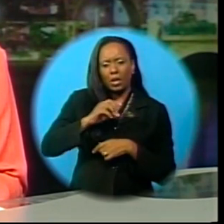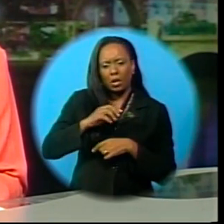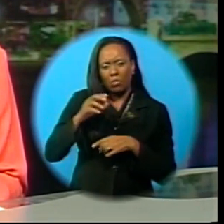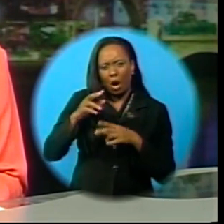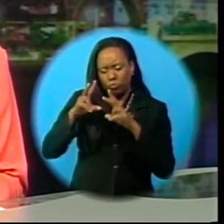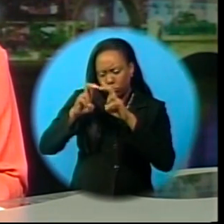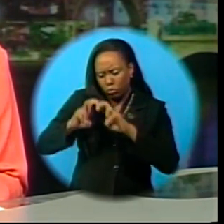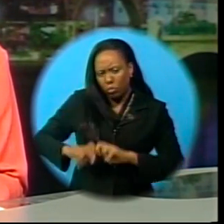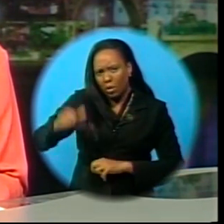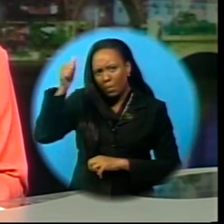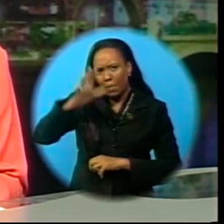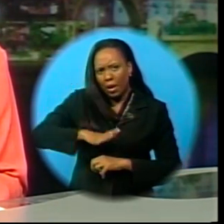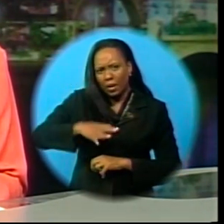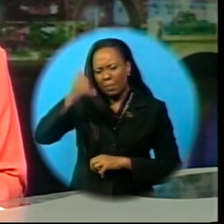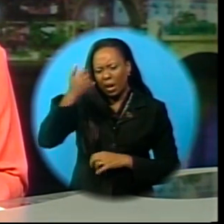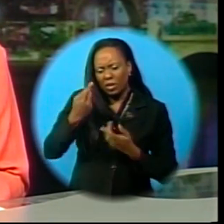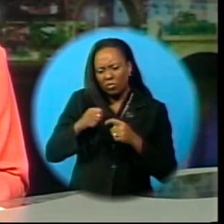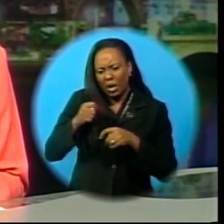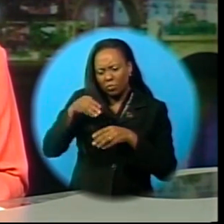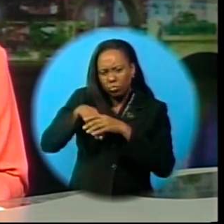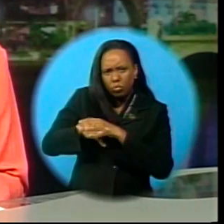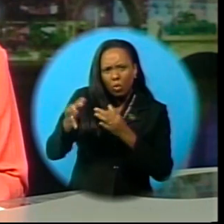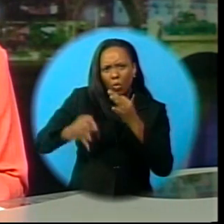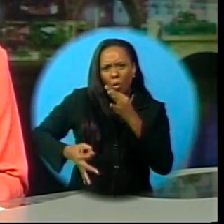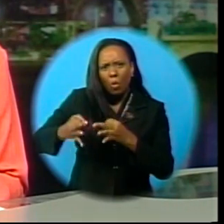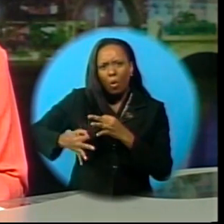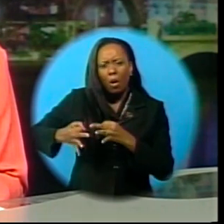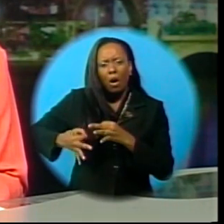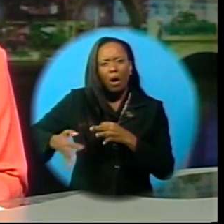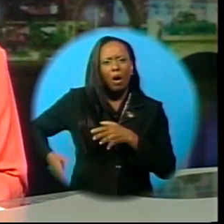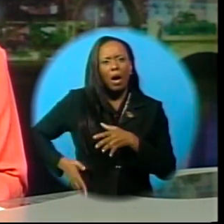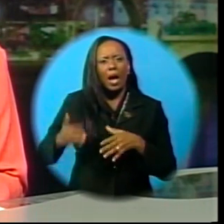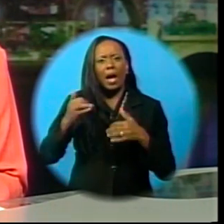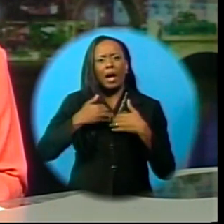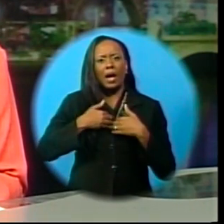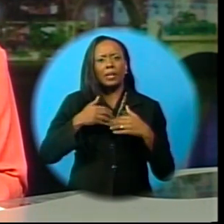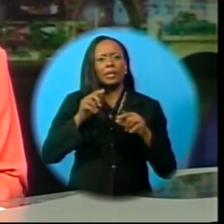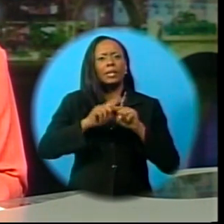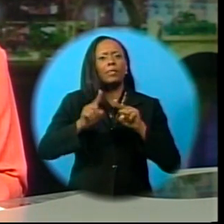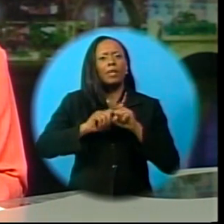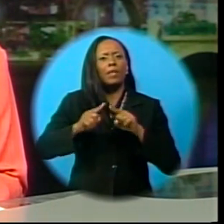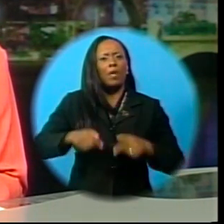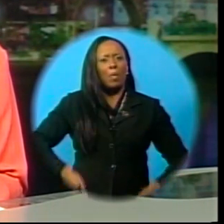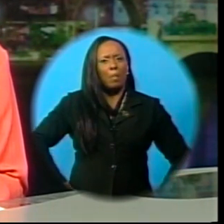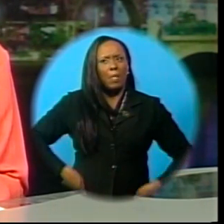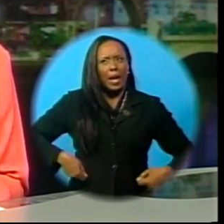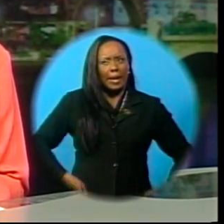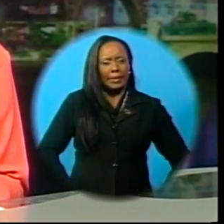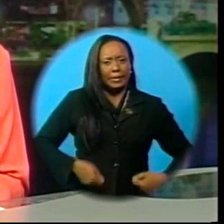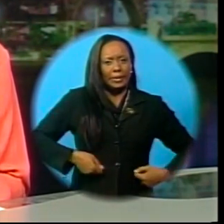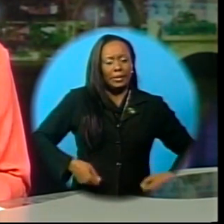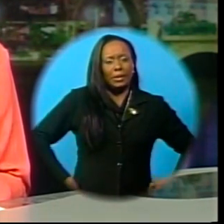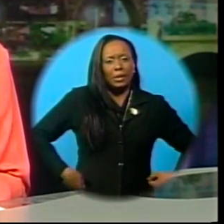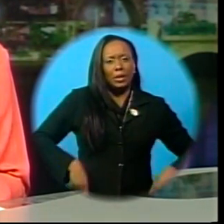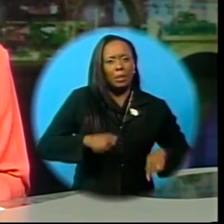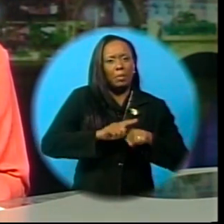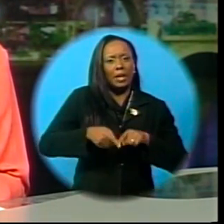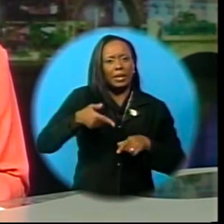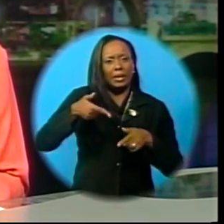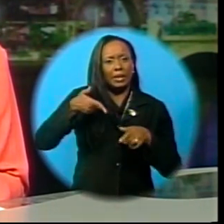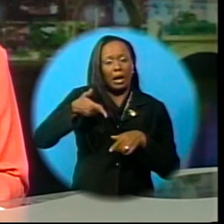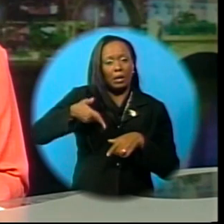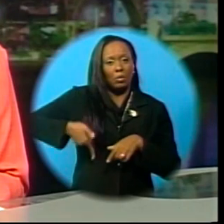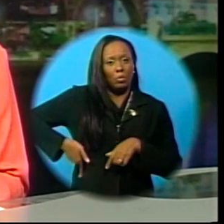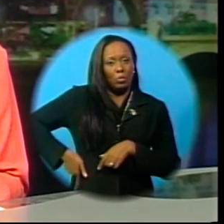as he tried to enter the court compound and was found to be wearing several pants with the weapon concealed underneath. The youth has